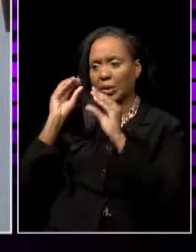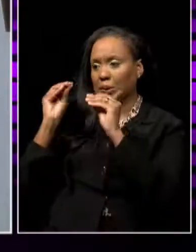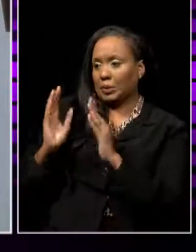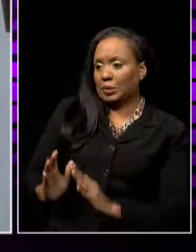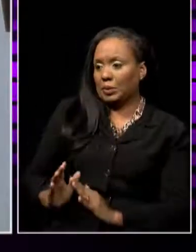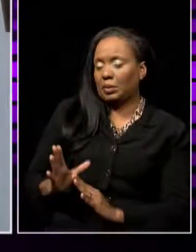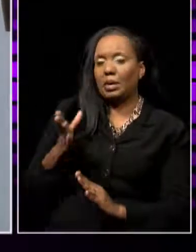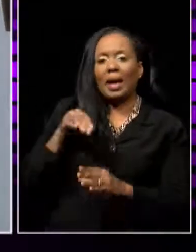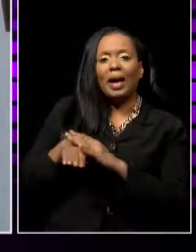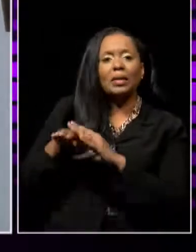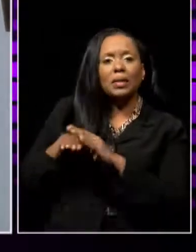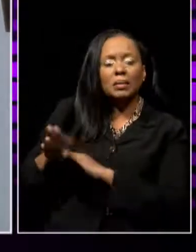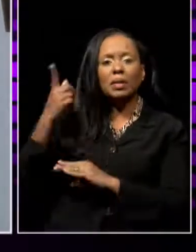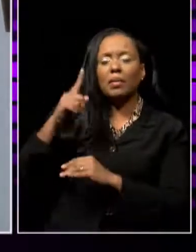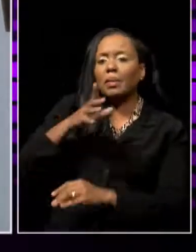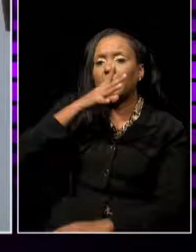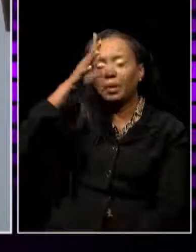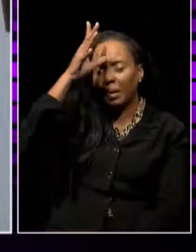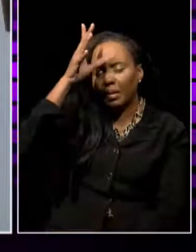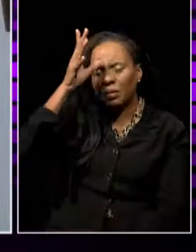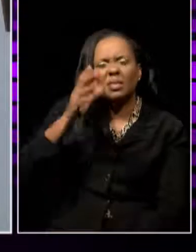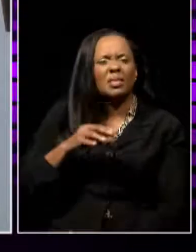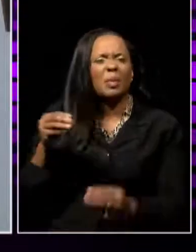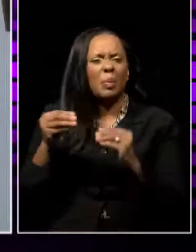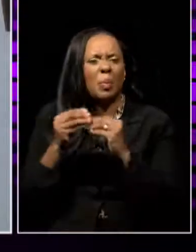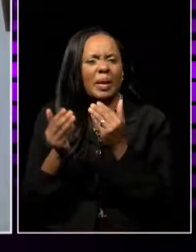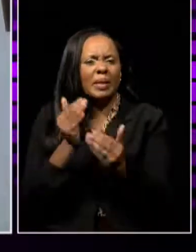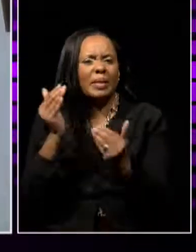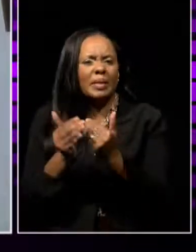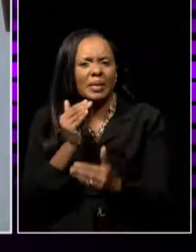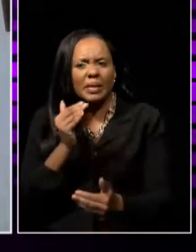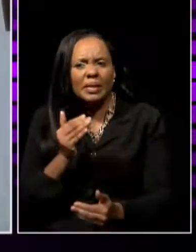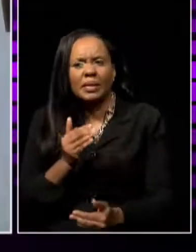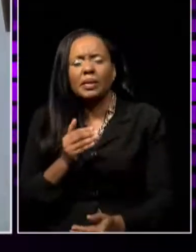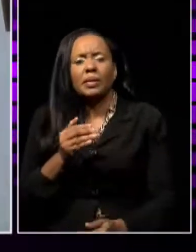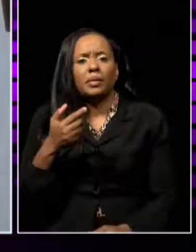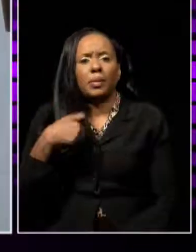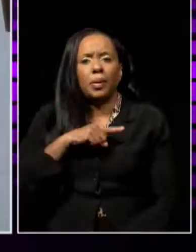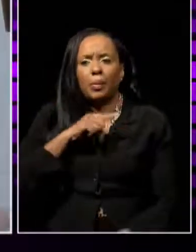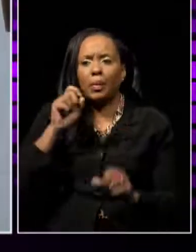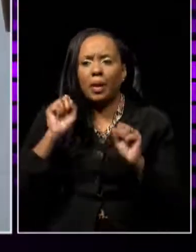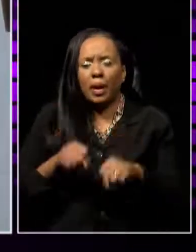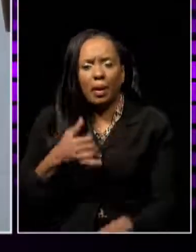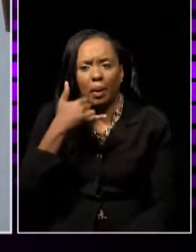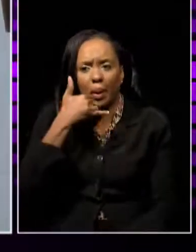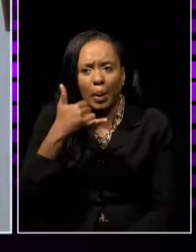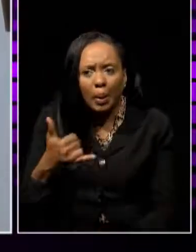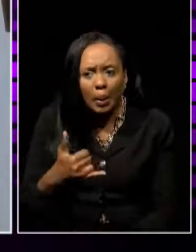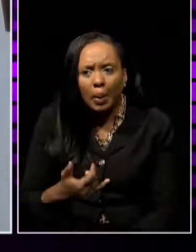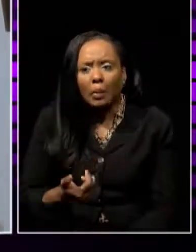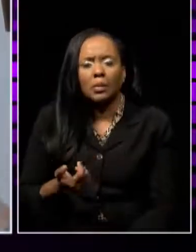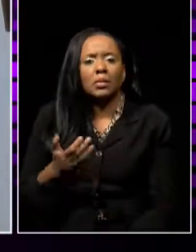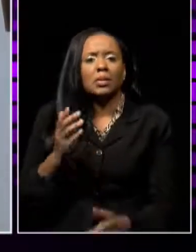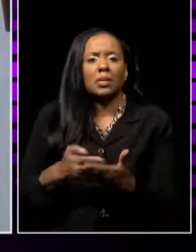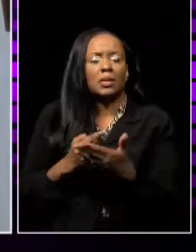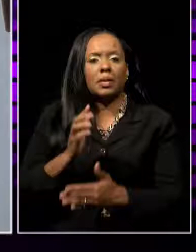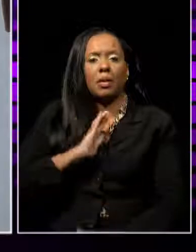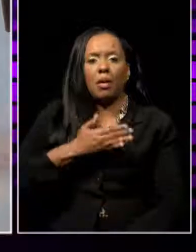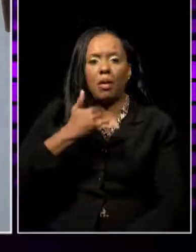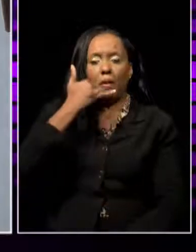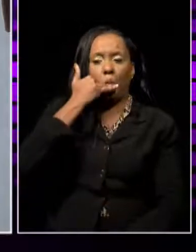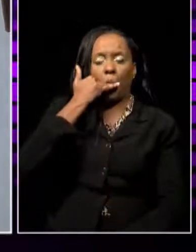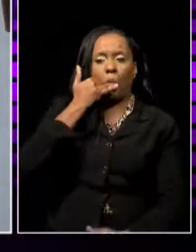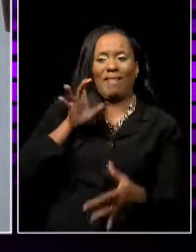us to deal with because we had a direct connection through phone lines that were attached to our laptops, or we would